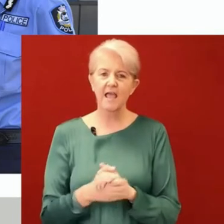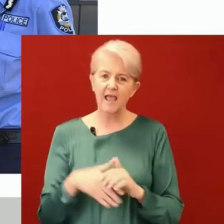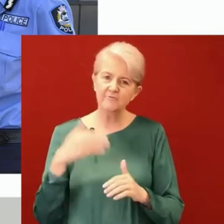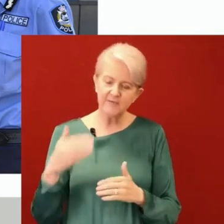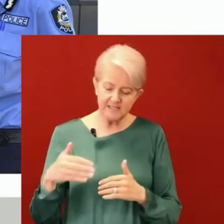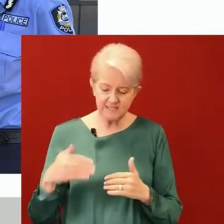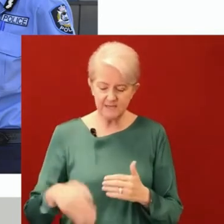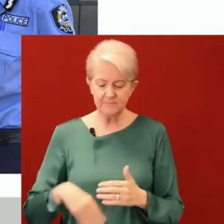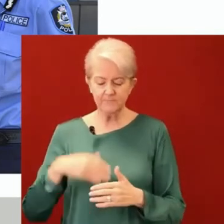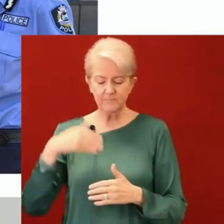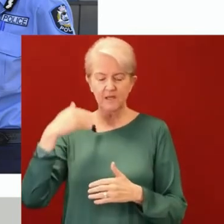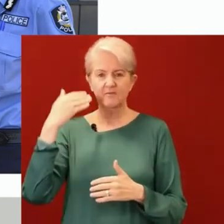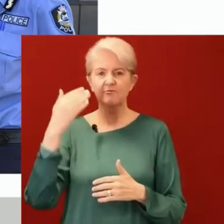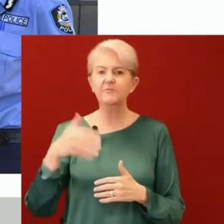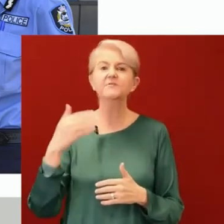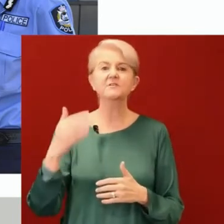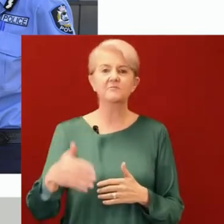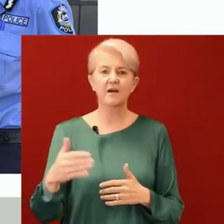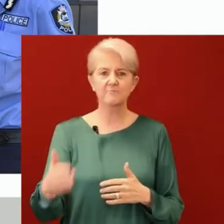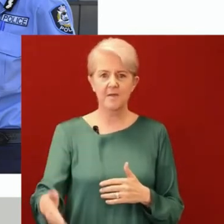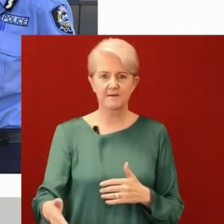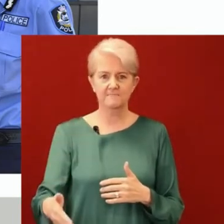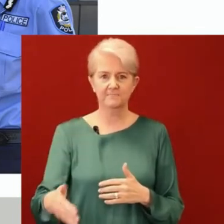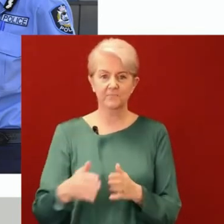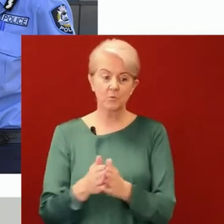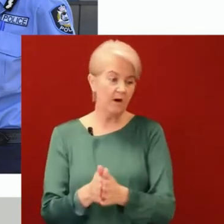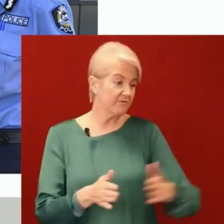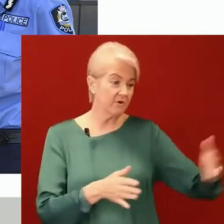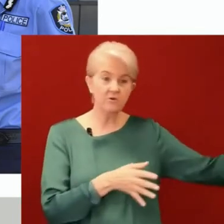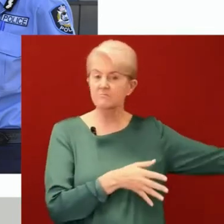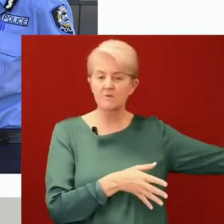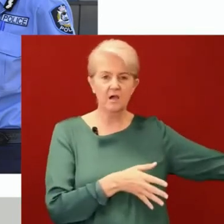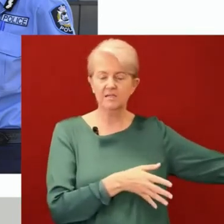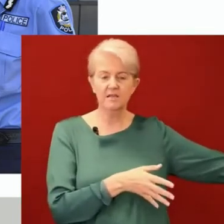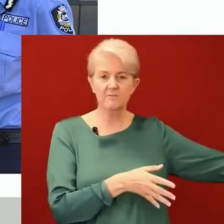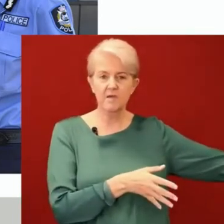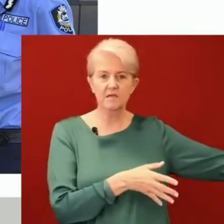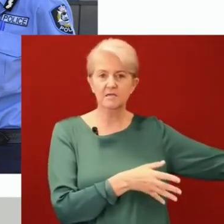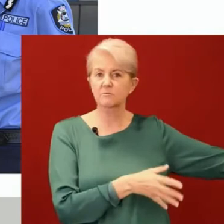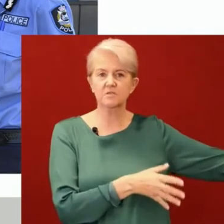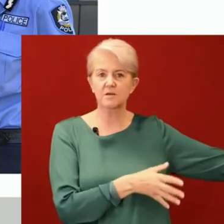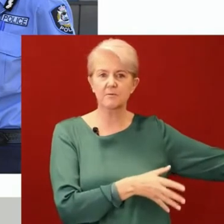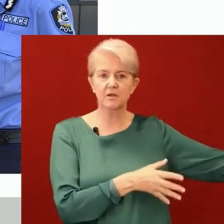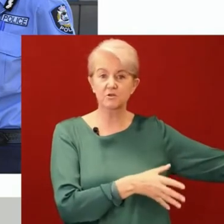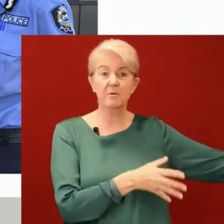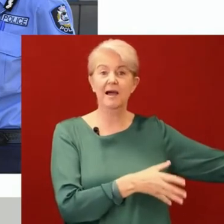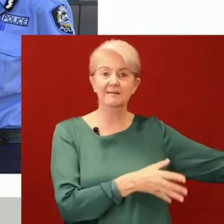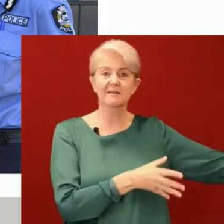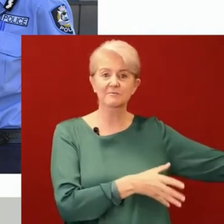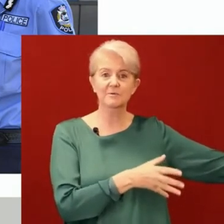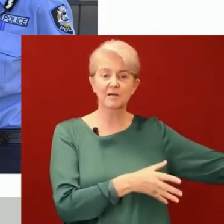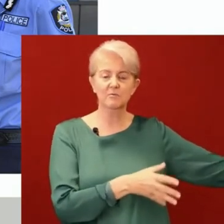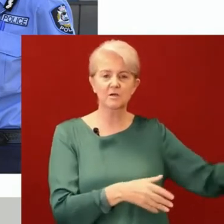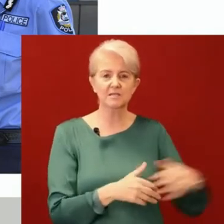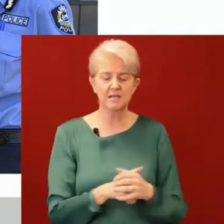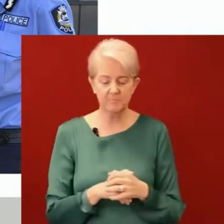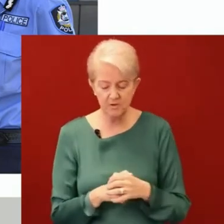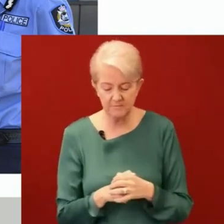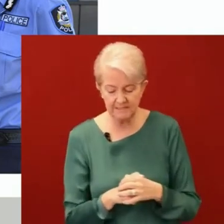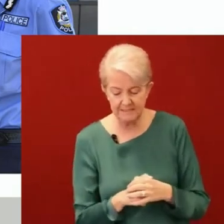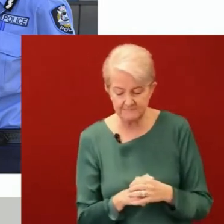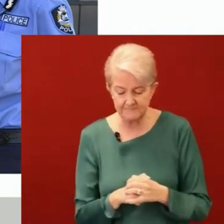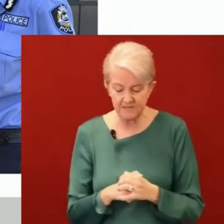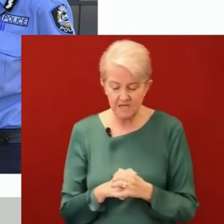office, and facing 55 men, one of whom I'd never met, and he was going to be my new partner. We were going to work